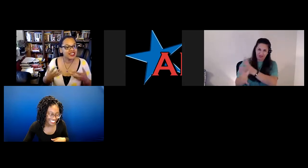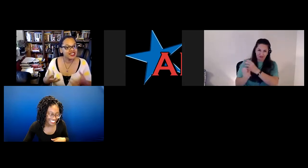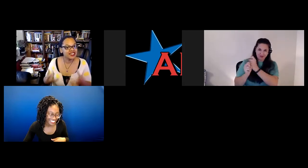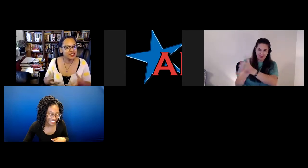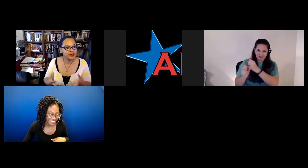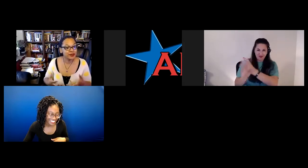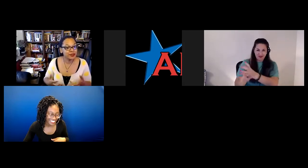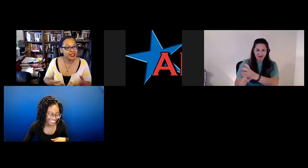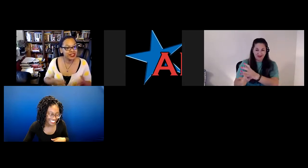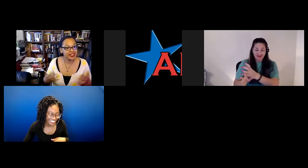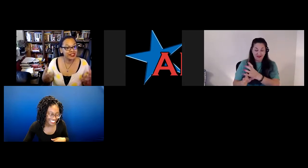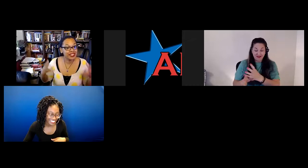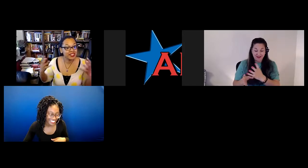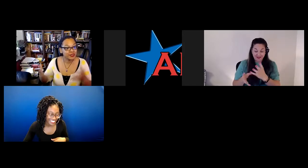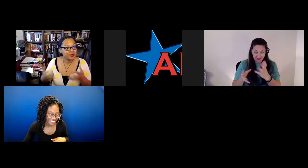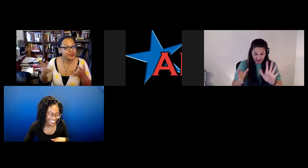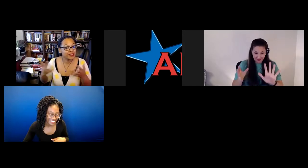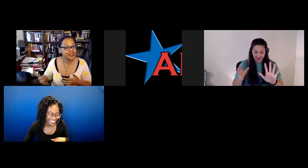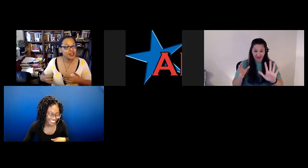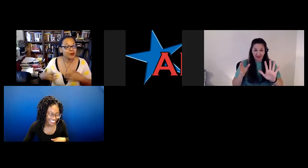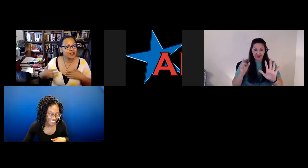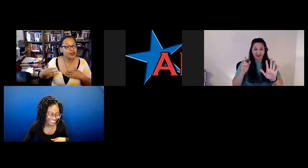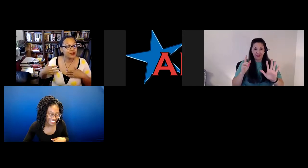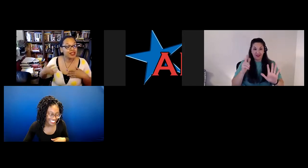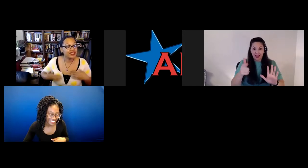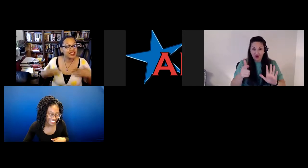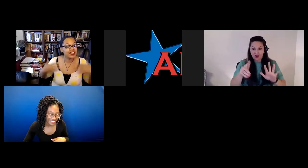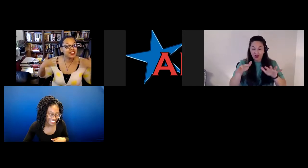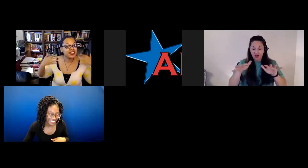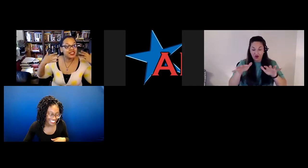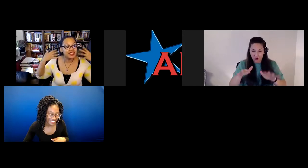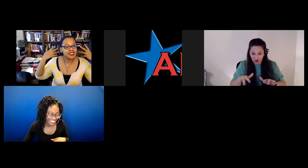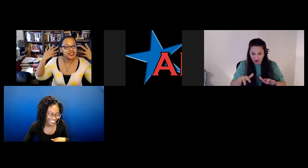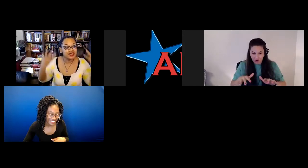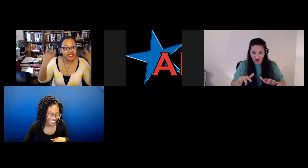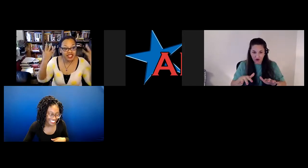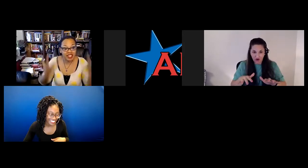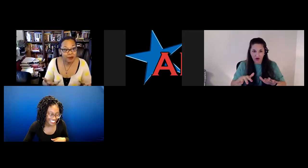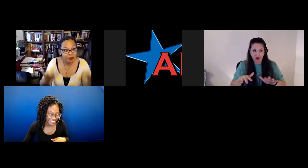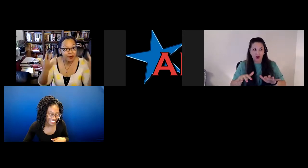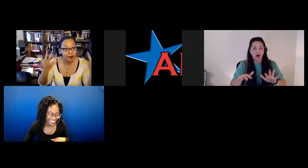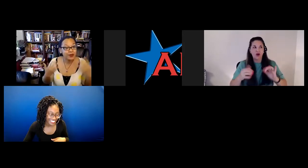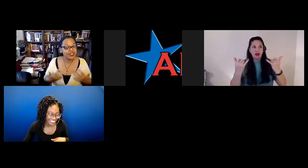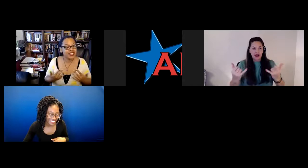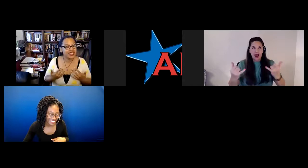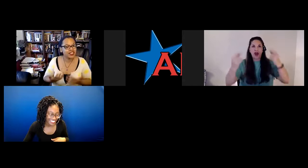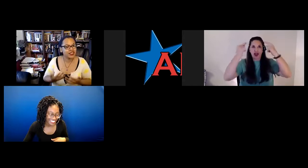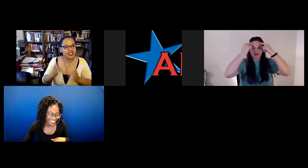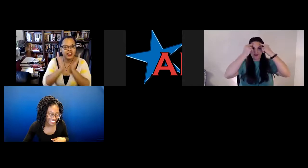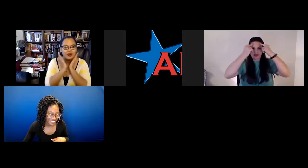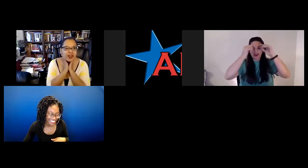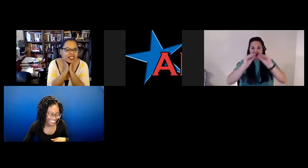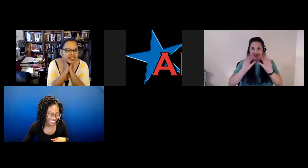it isn't until you get to a space where you actually can think about what you were thinking and